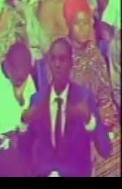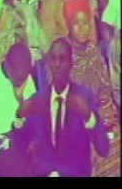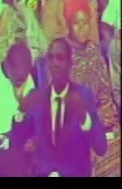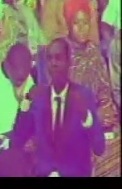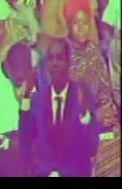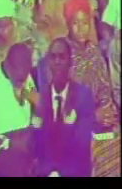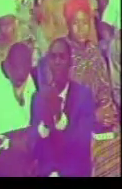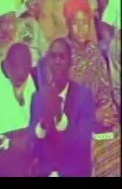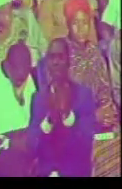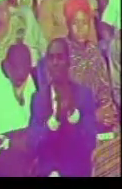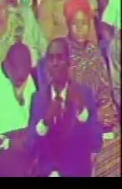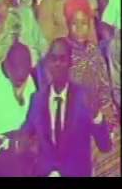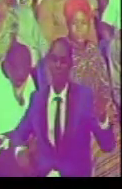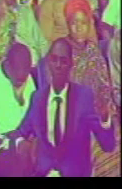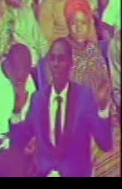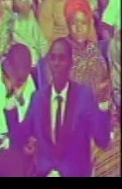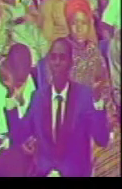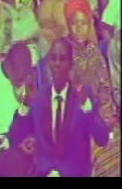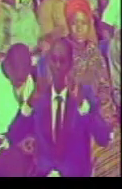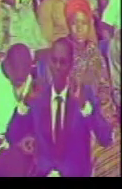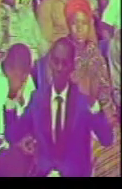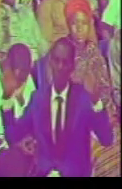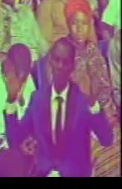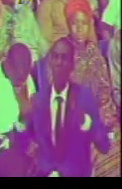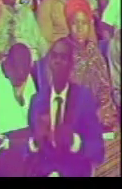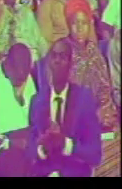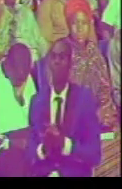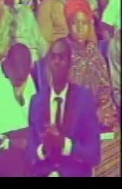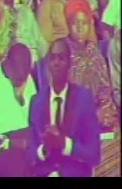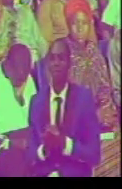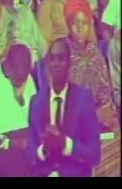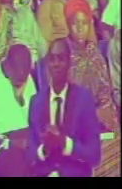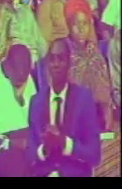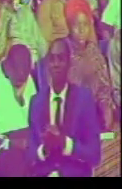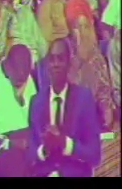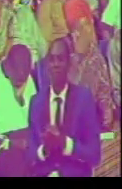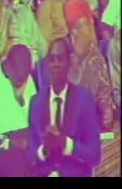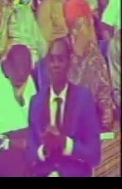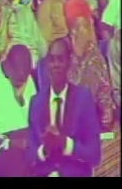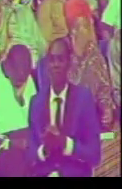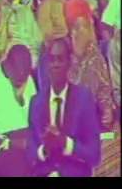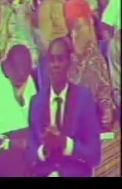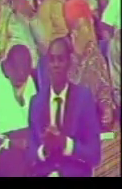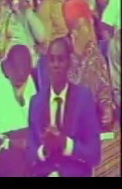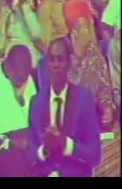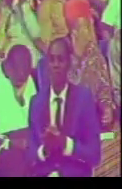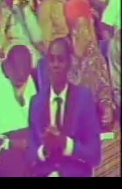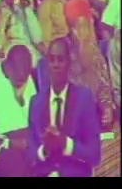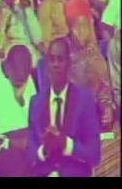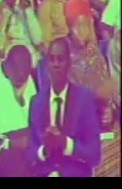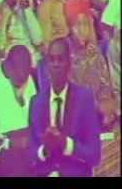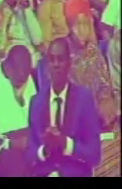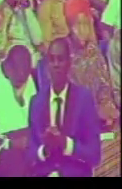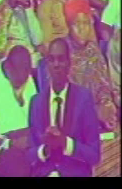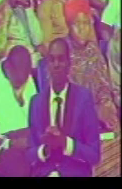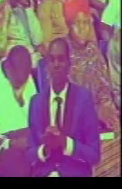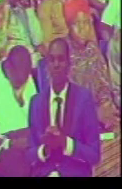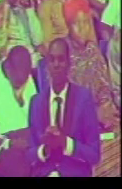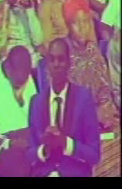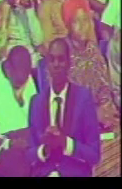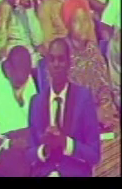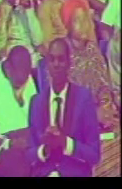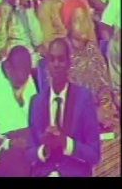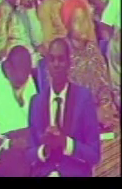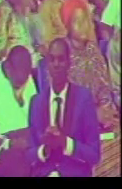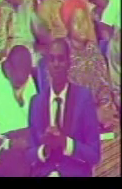from STJ Echelani, who says, I just received my healing now. I was watching online, but I've been